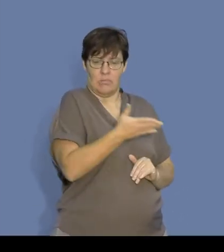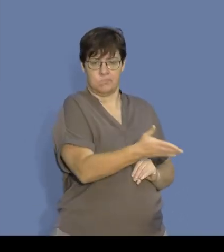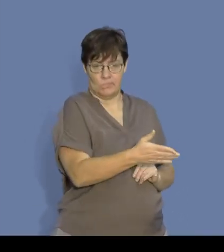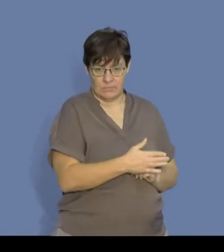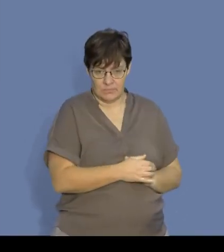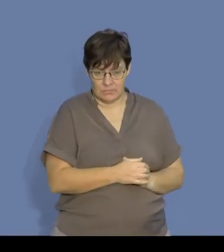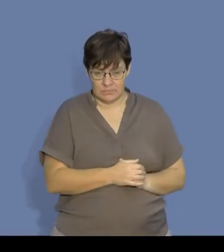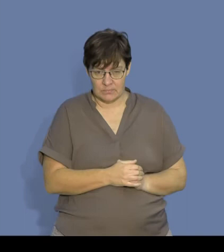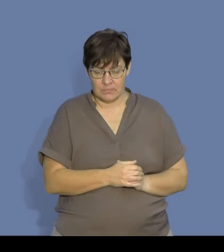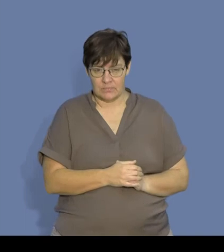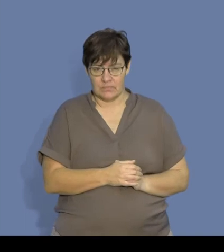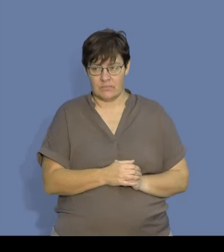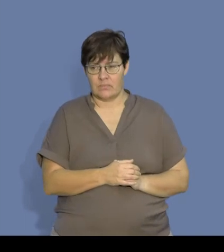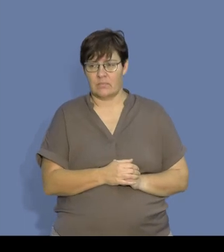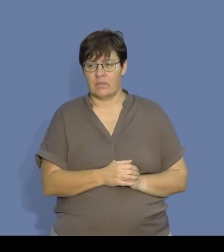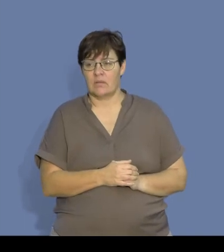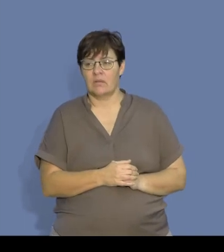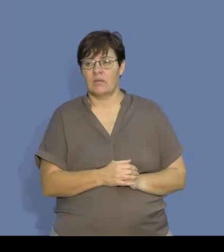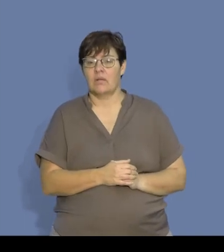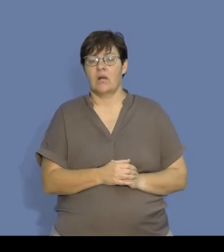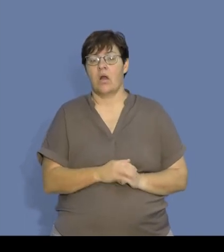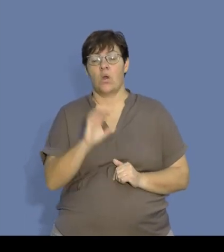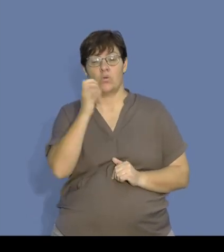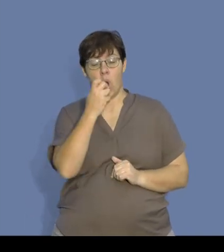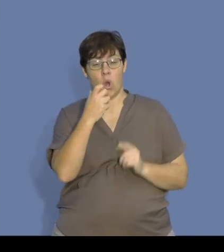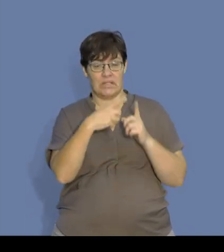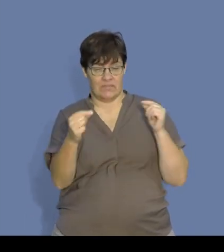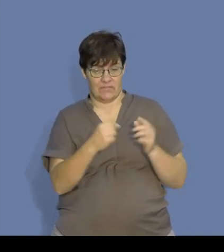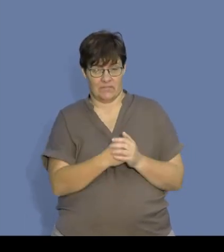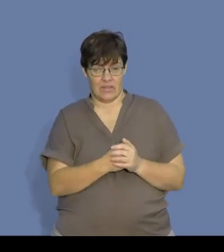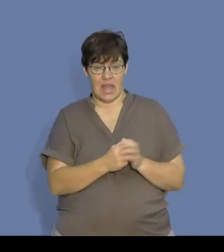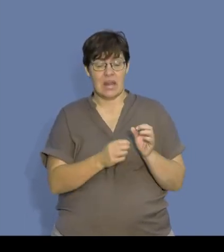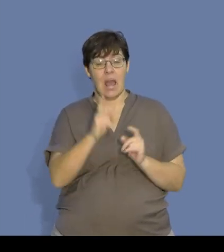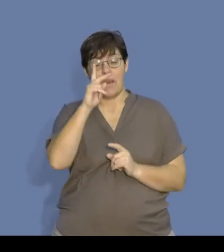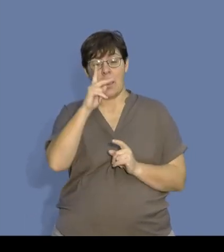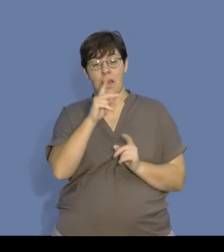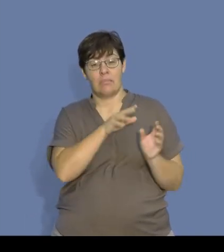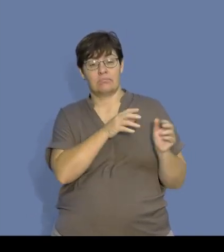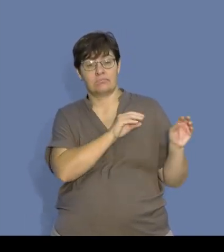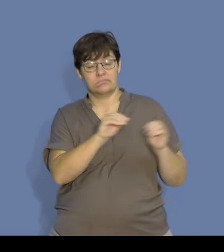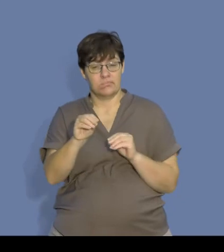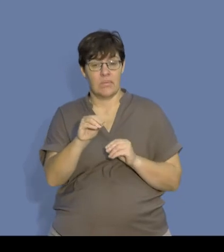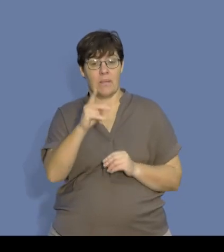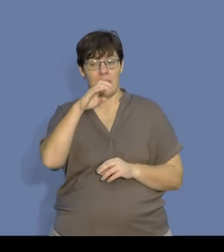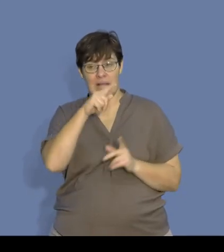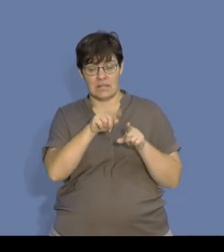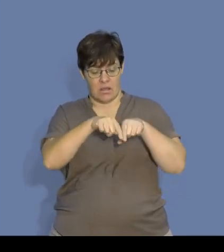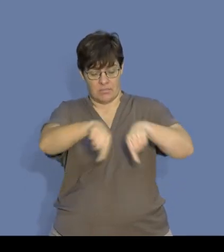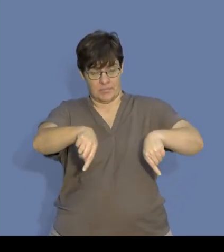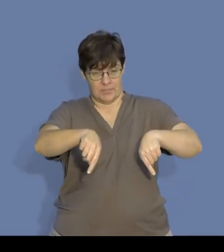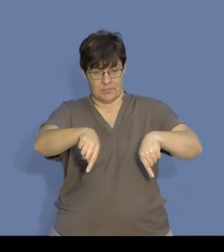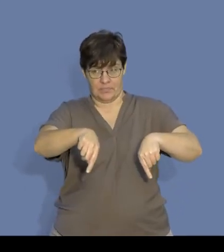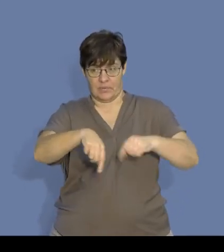important here is that the gold leaf and the conducting plate are away from each other. They're